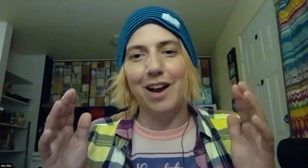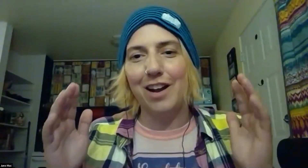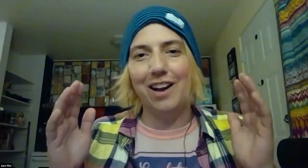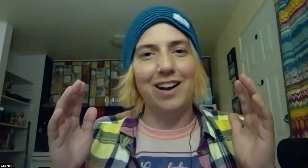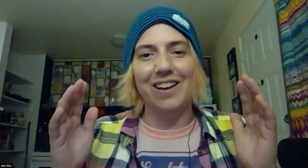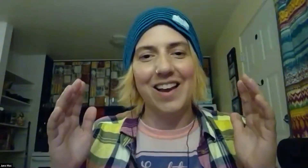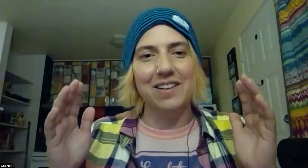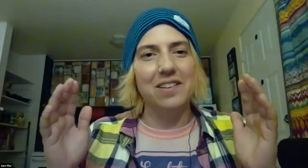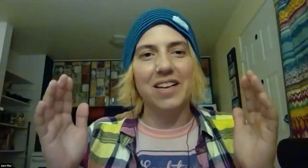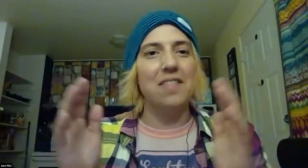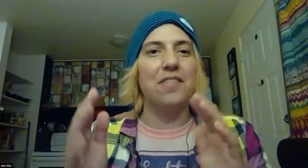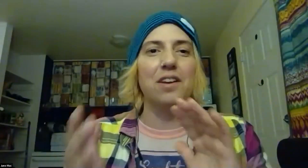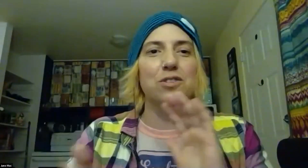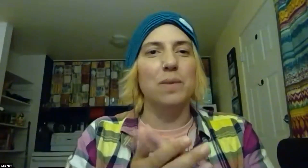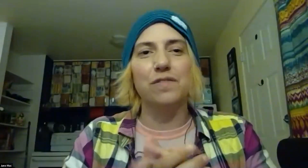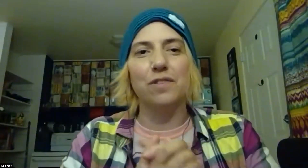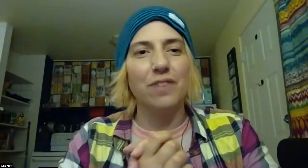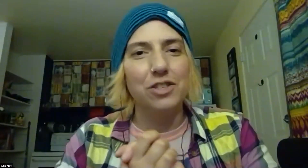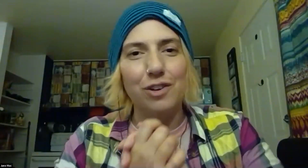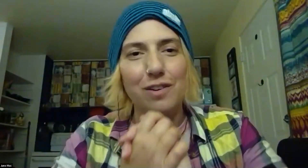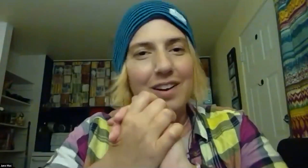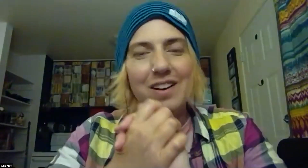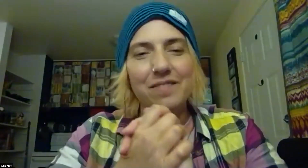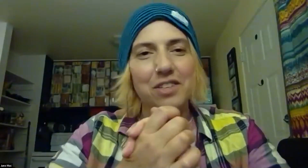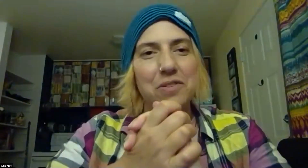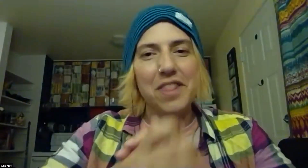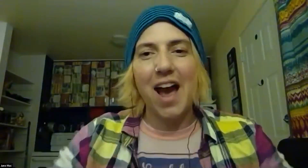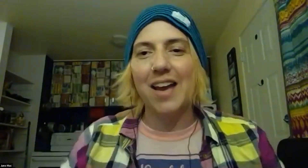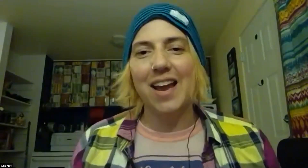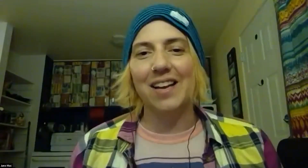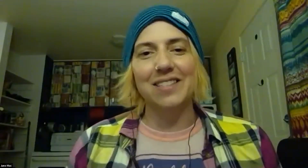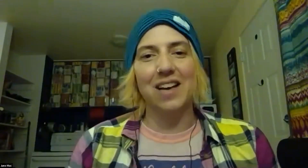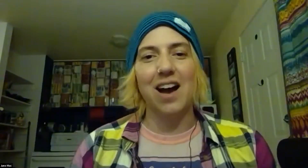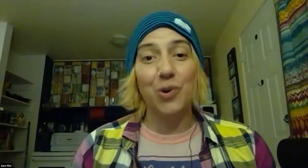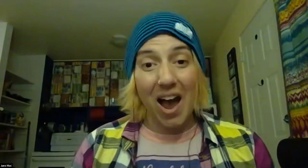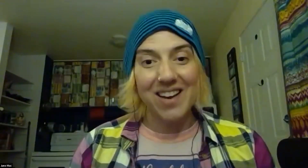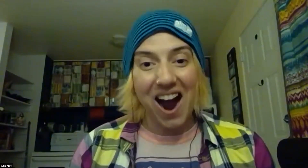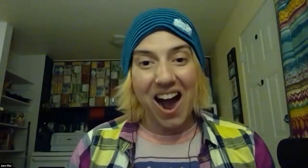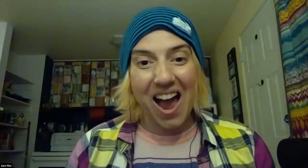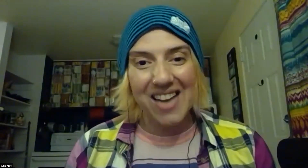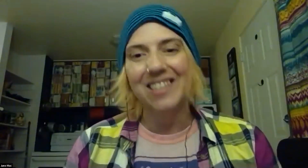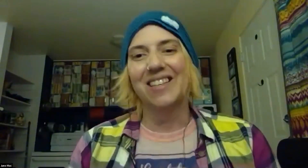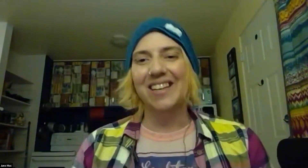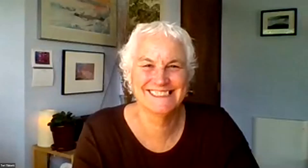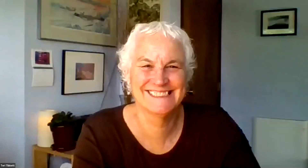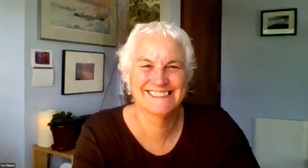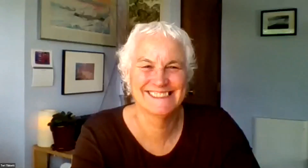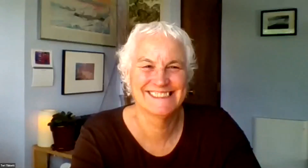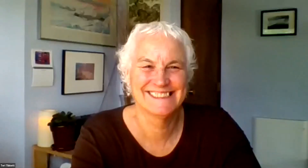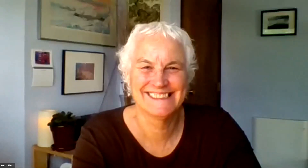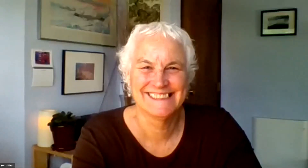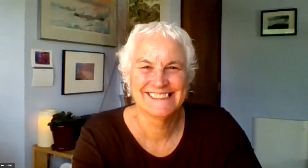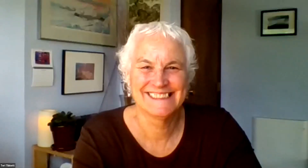fun. And again, thank you so much for Rachel for doing that, and Gwen, hi. And